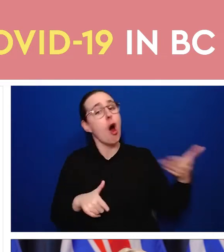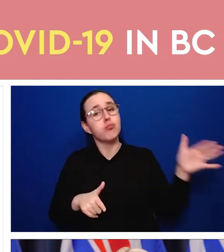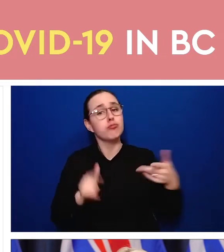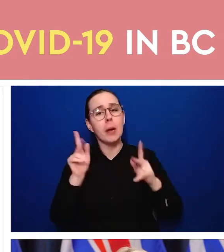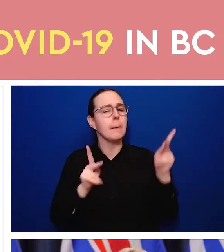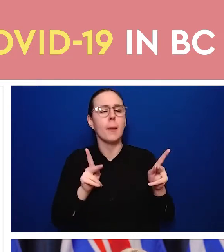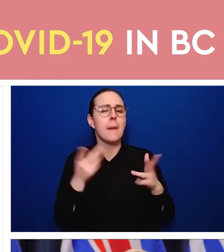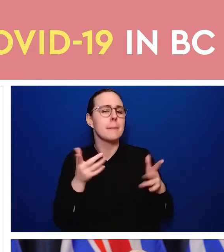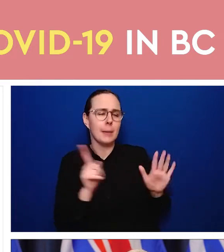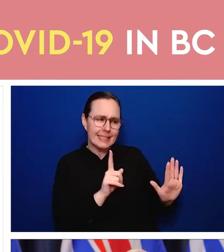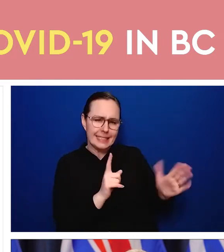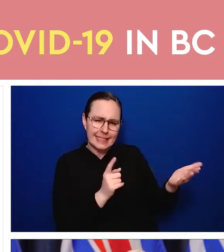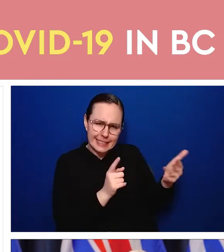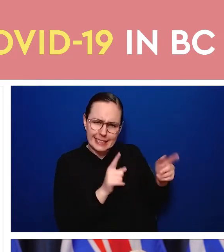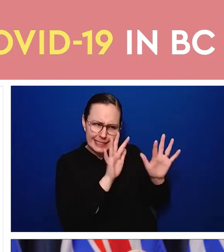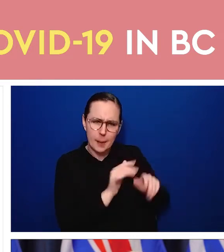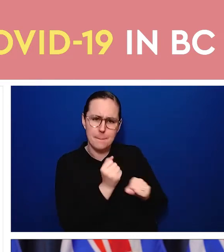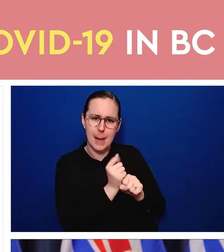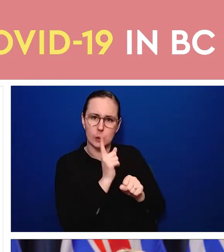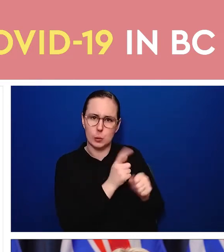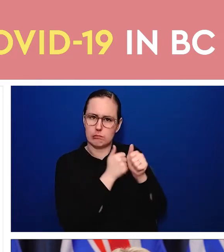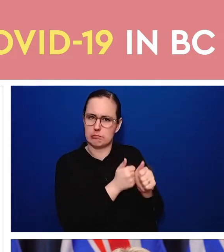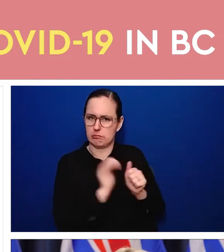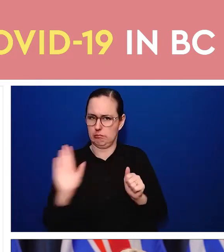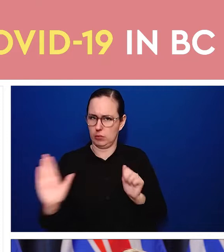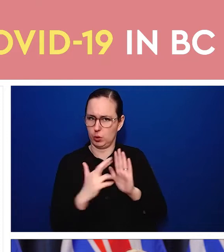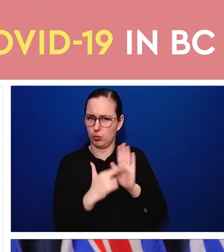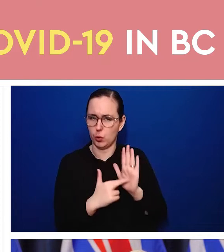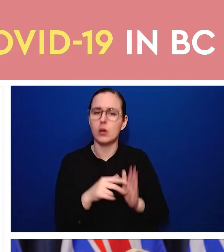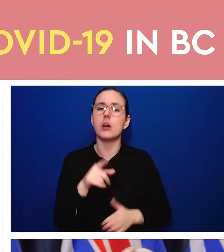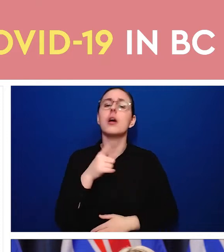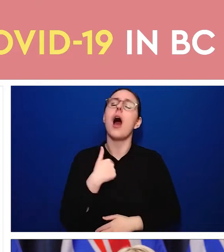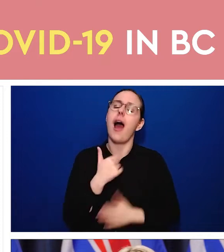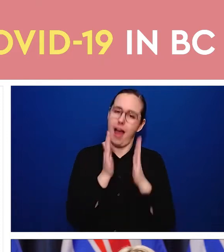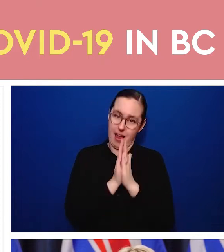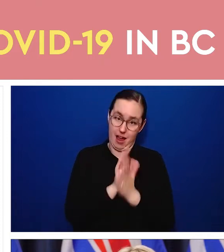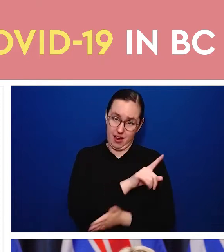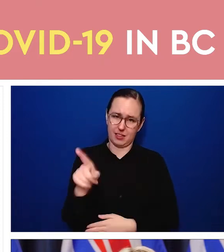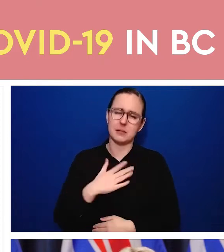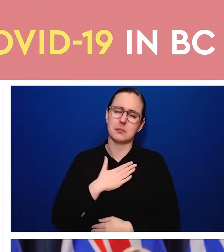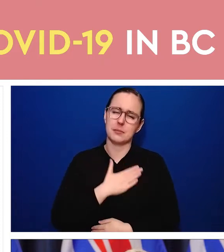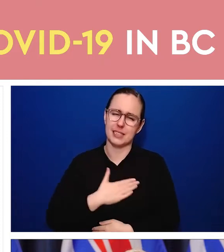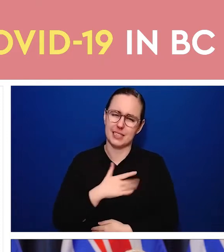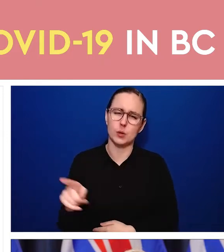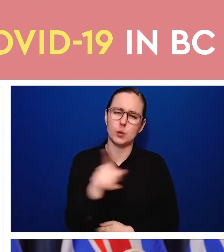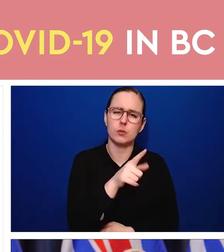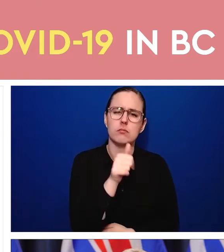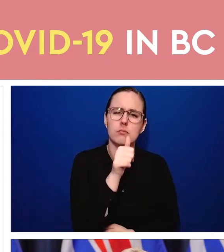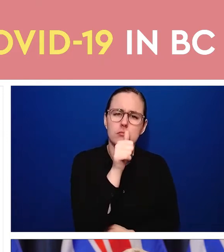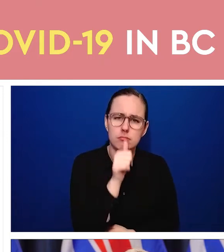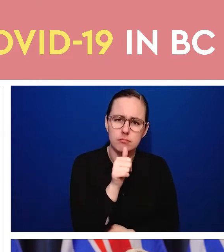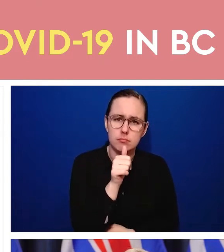Over the coming week, all of the care home operators will communicate with families around their plans for resuming broader social